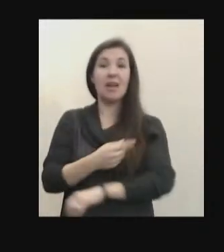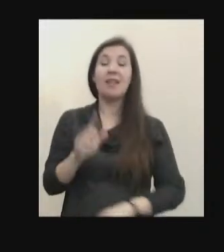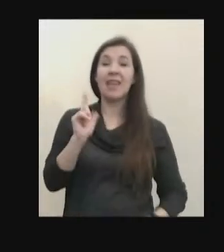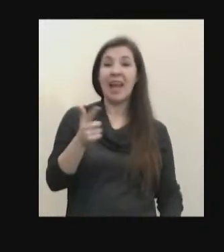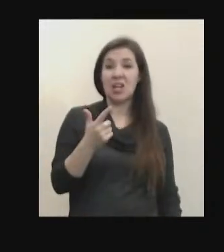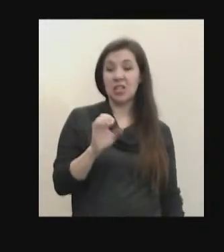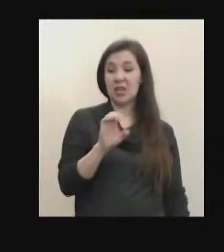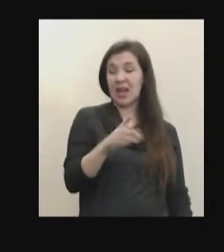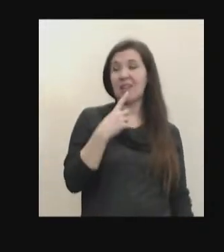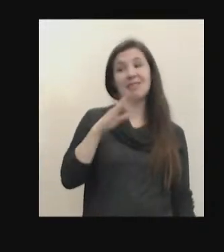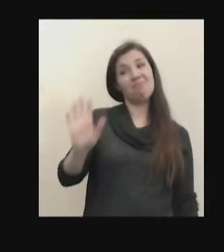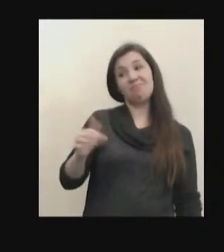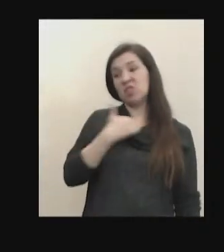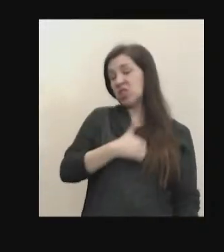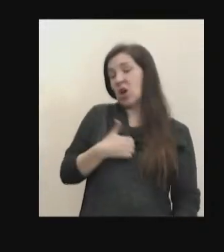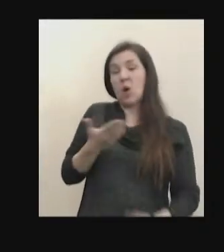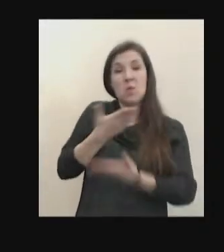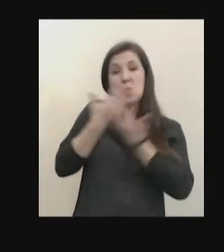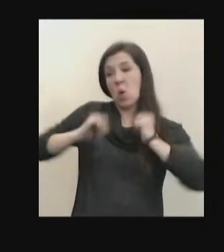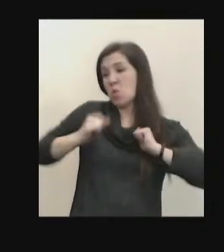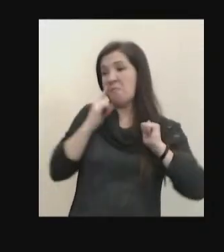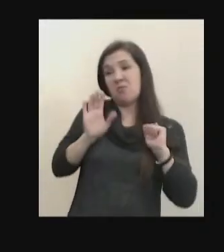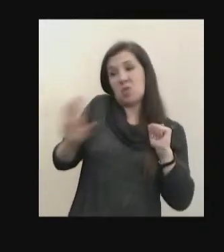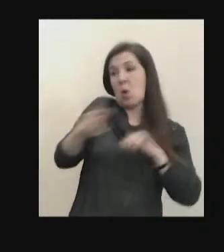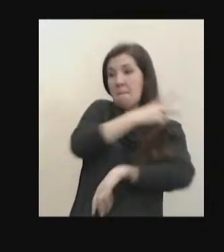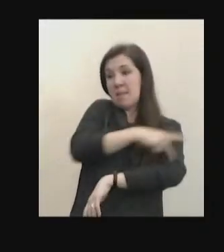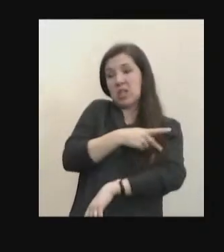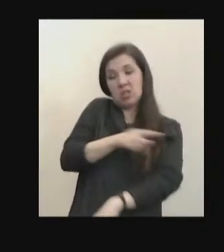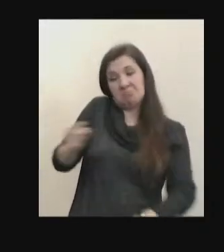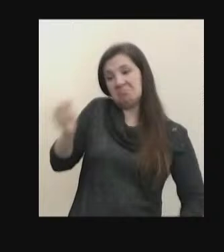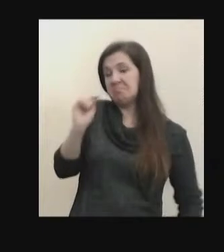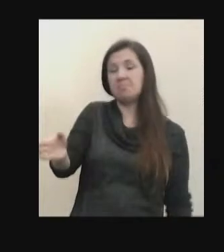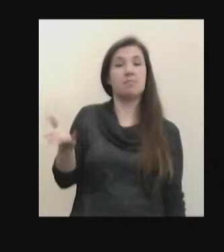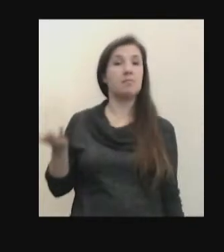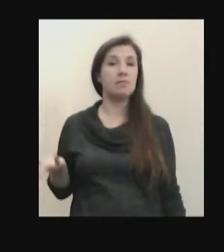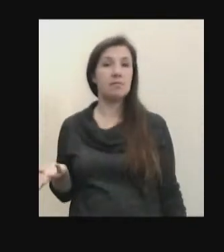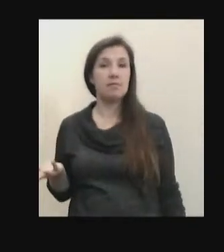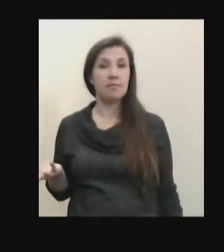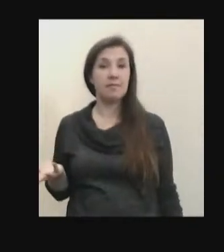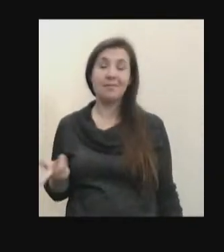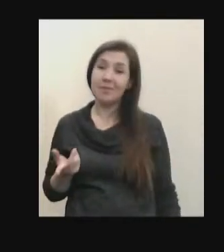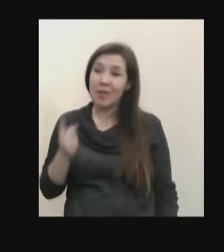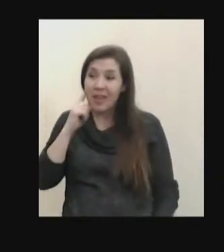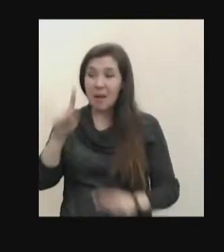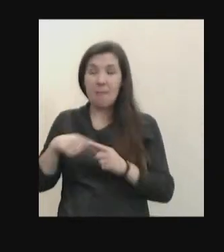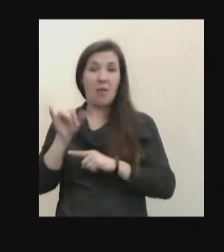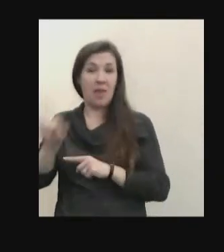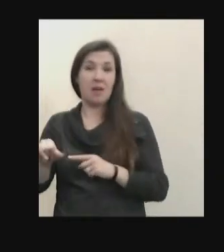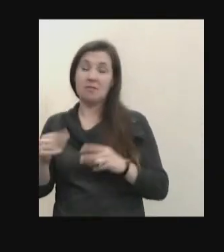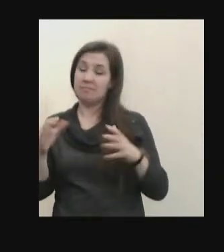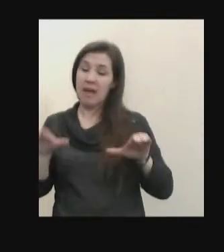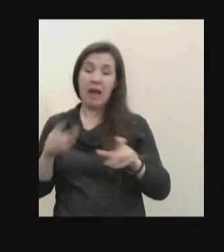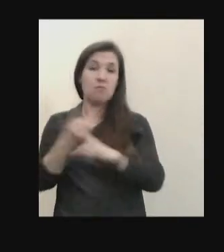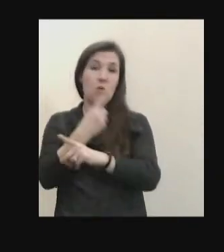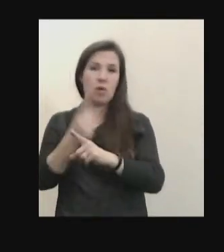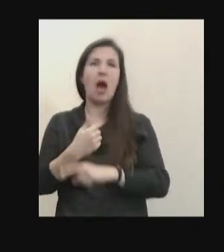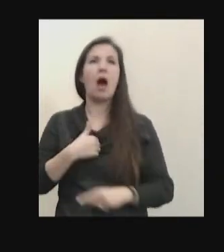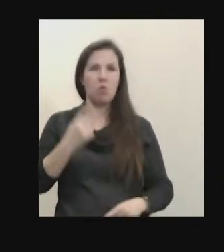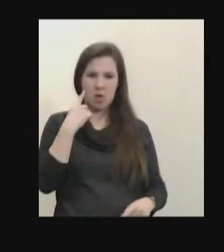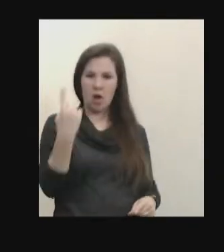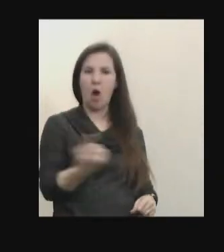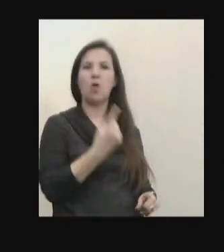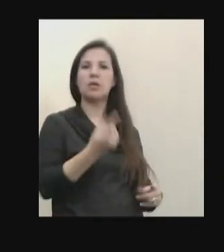room for their patients. And they need to think about that. So they need to act appropriately. I will always act in the best interest to